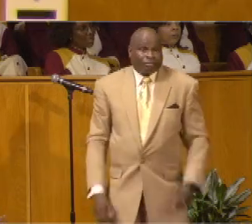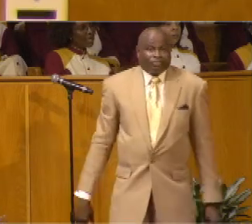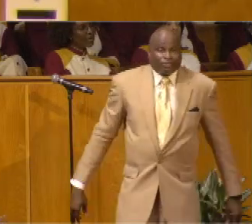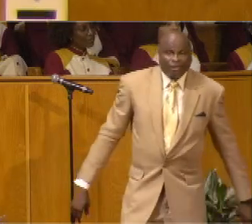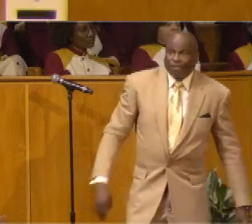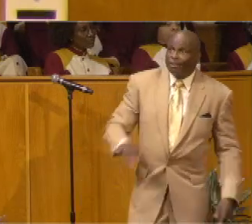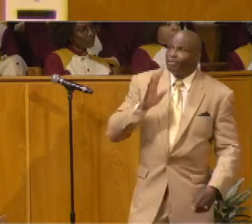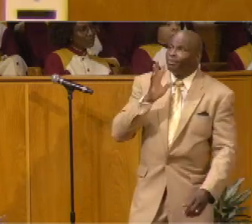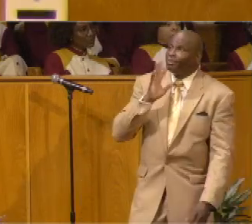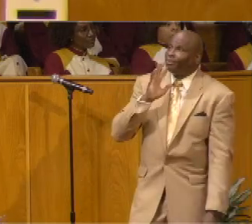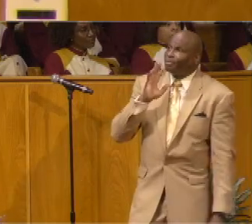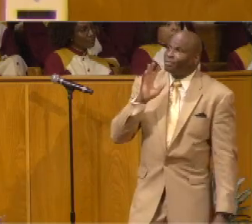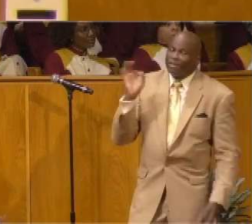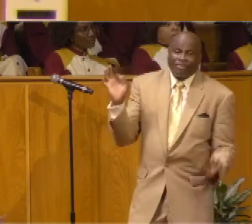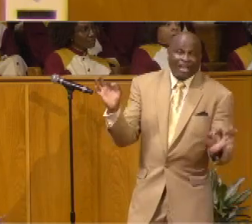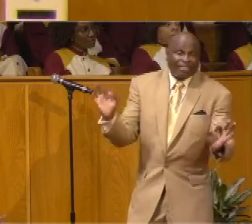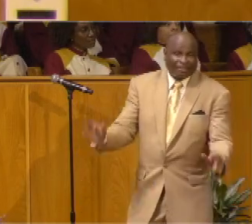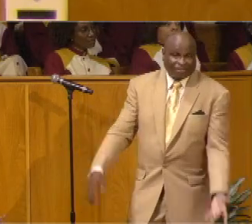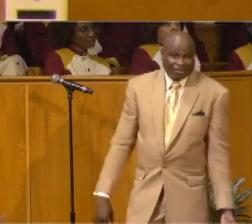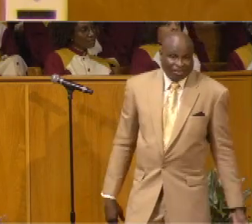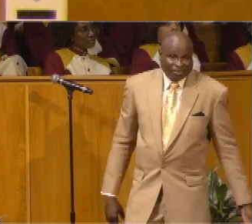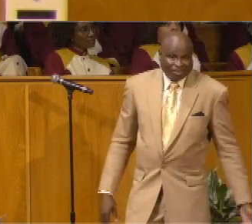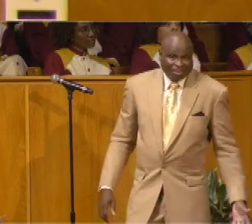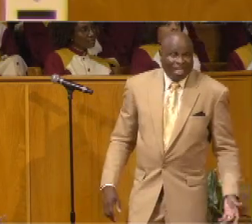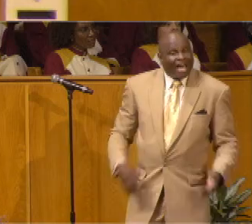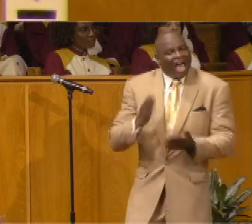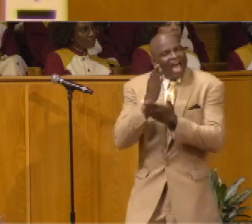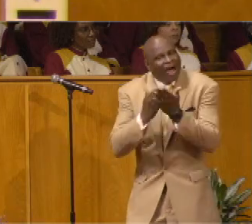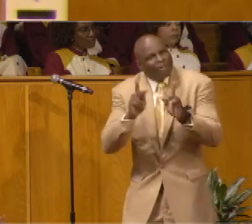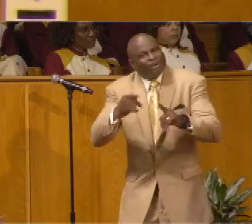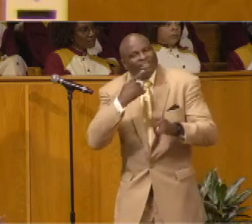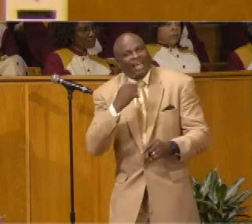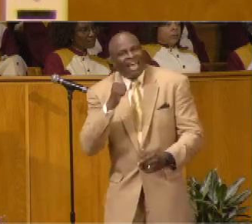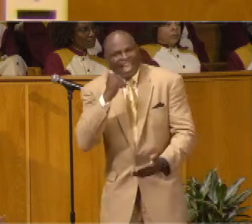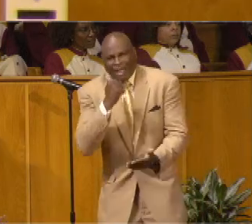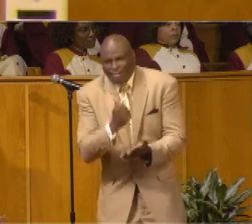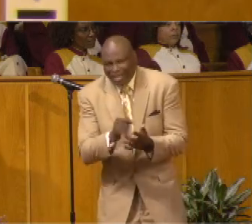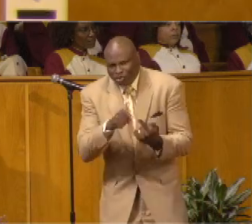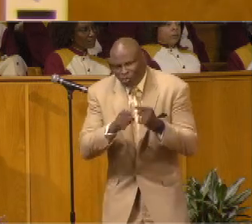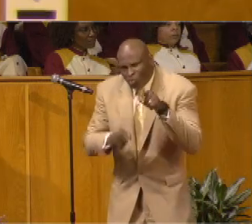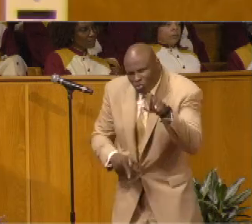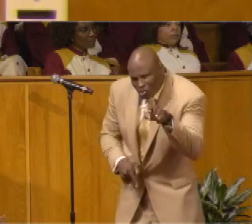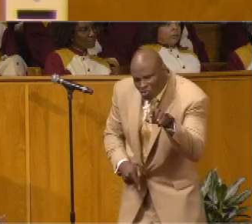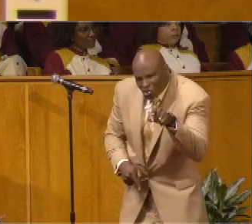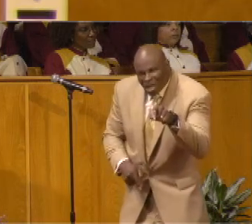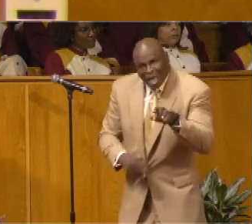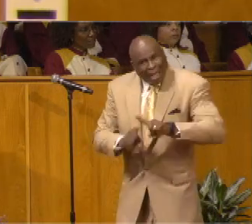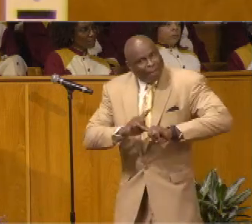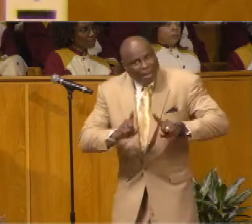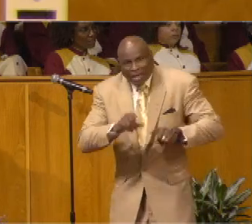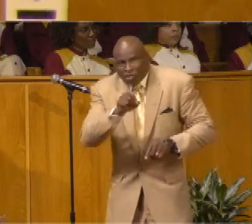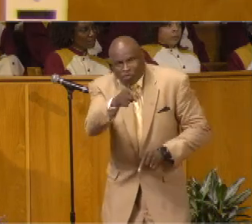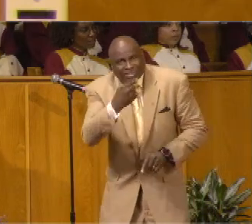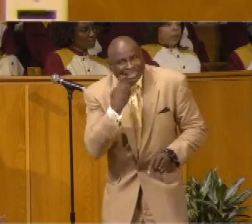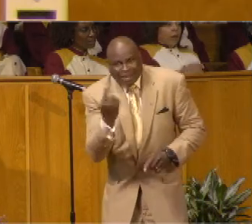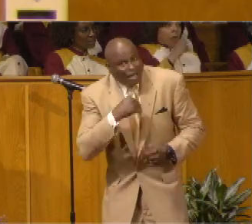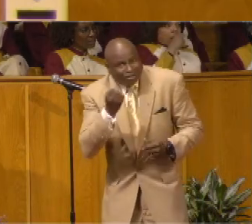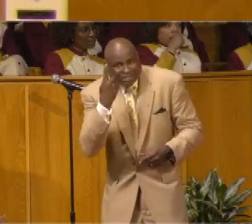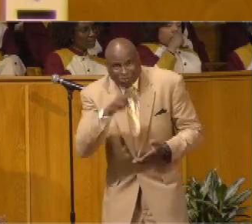into the air. How can someone say amen to something they don't